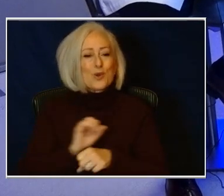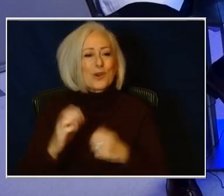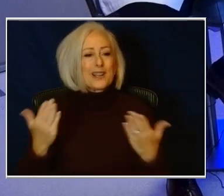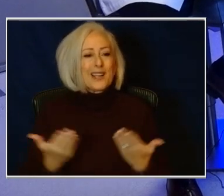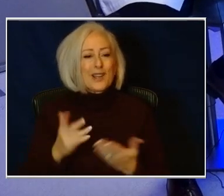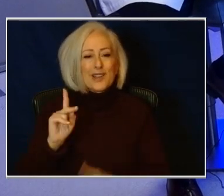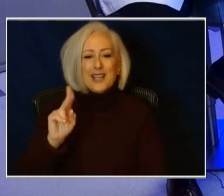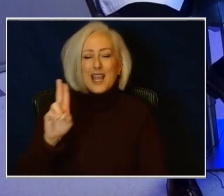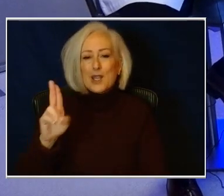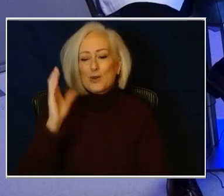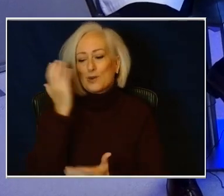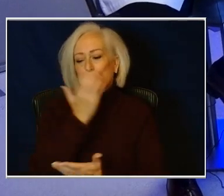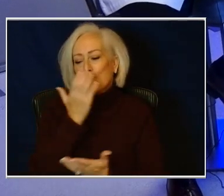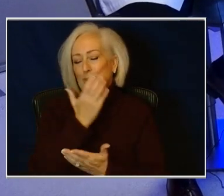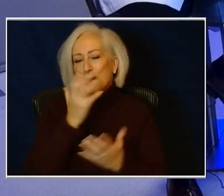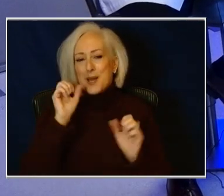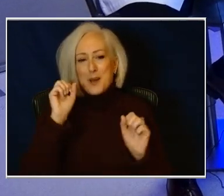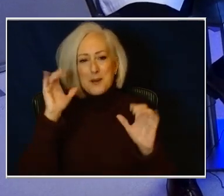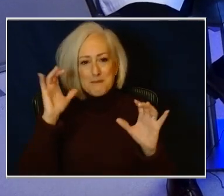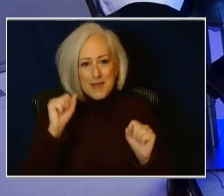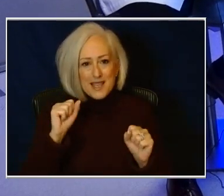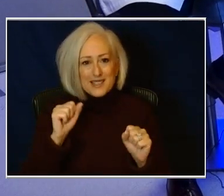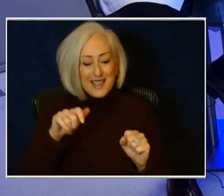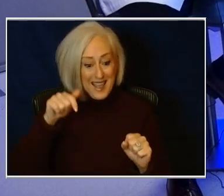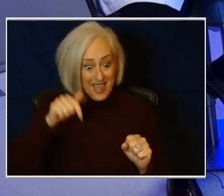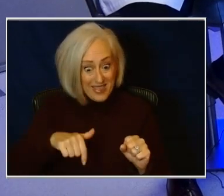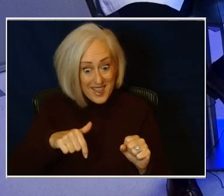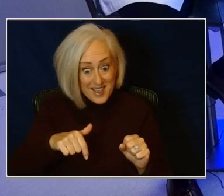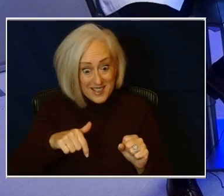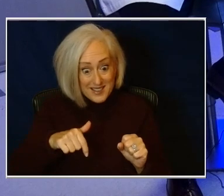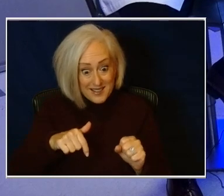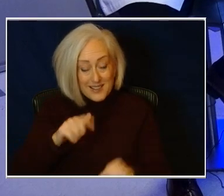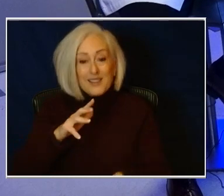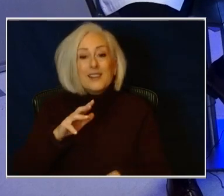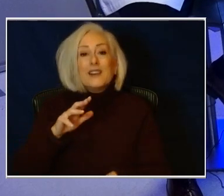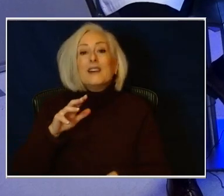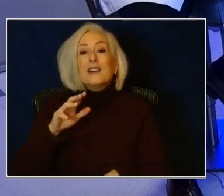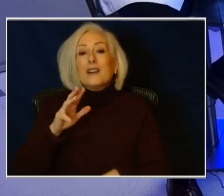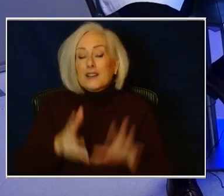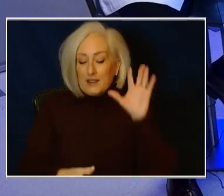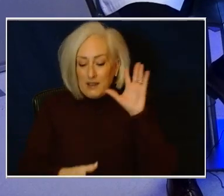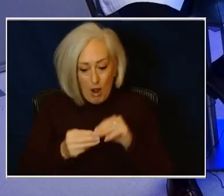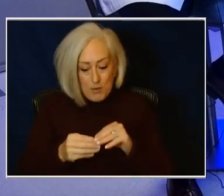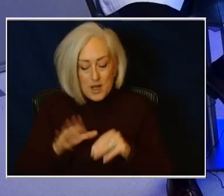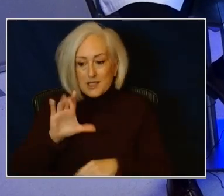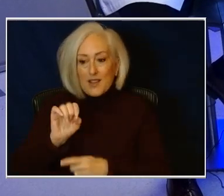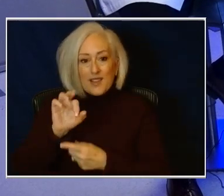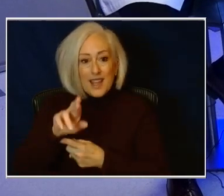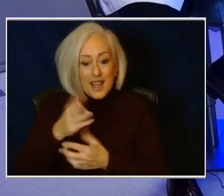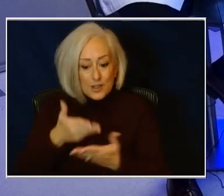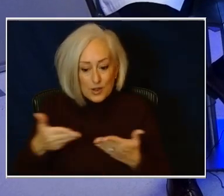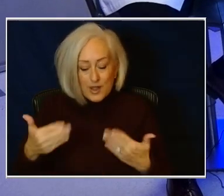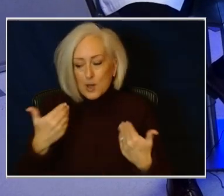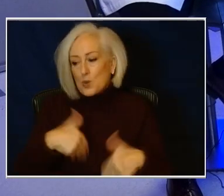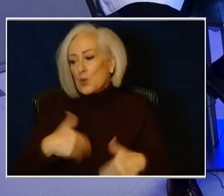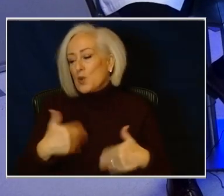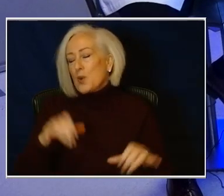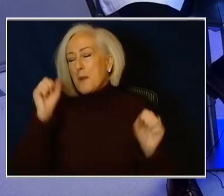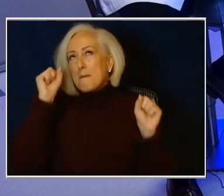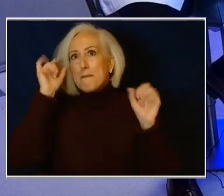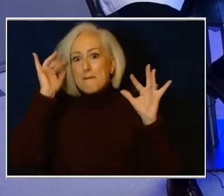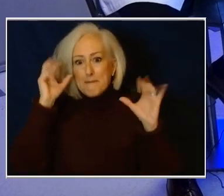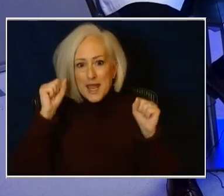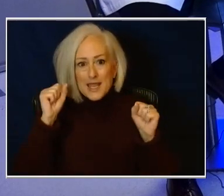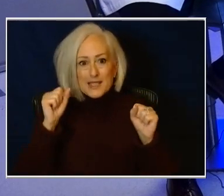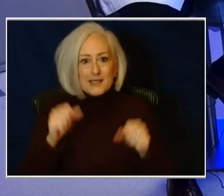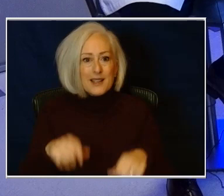and this whole comprehensive cancer thing is just remarkable. It puts us in the same league as some of the things people roll off people's tongue, like